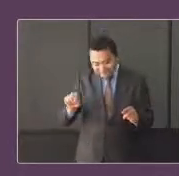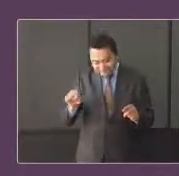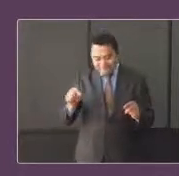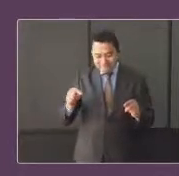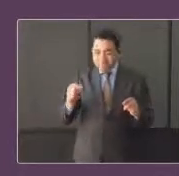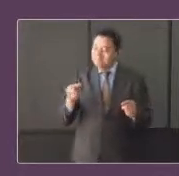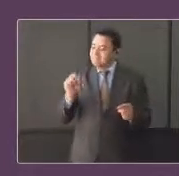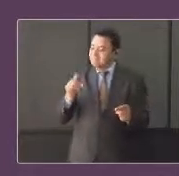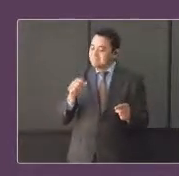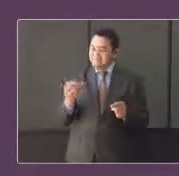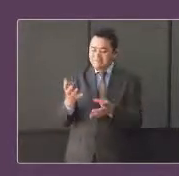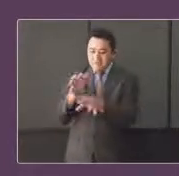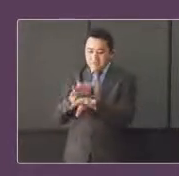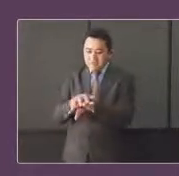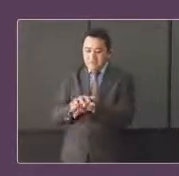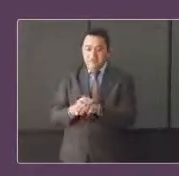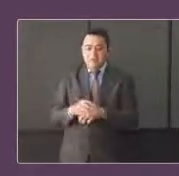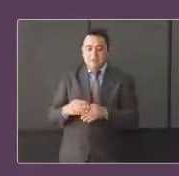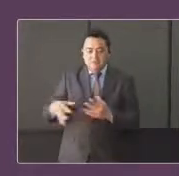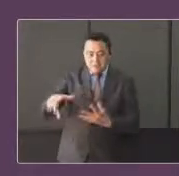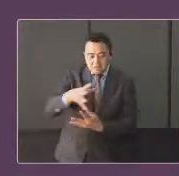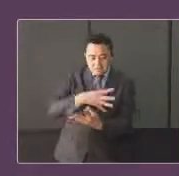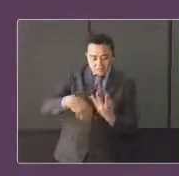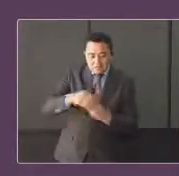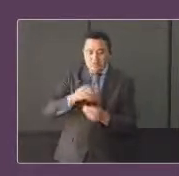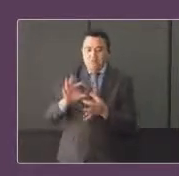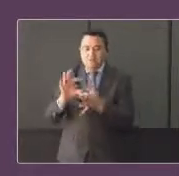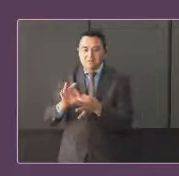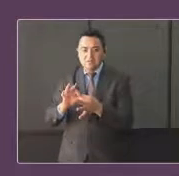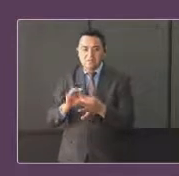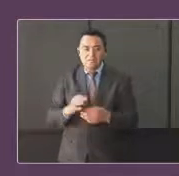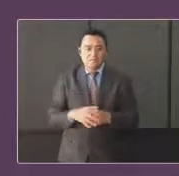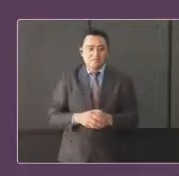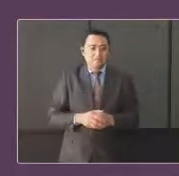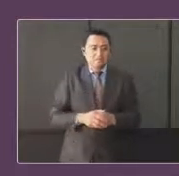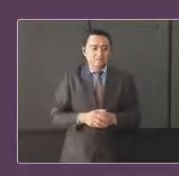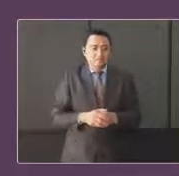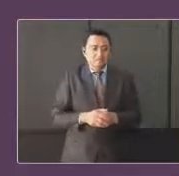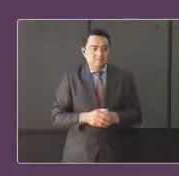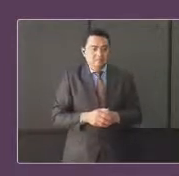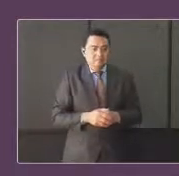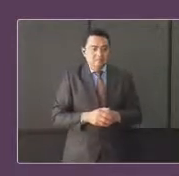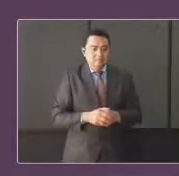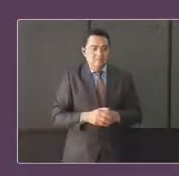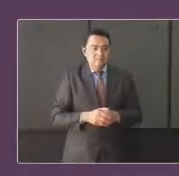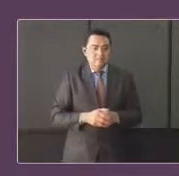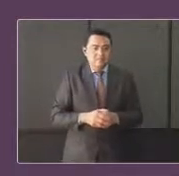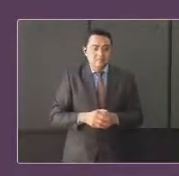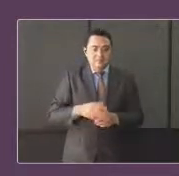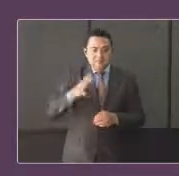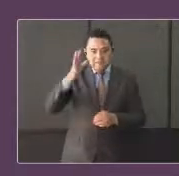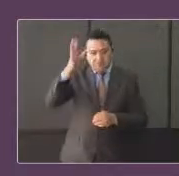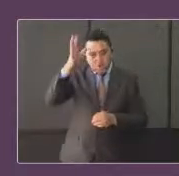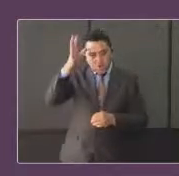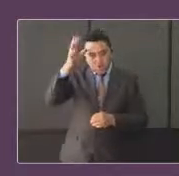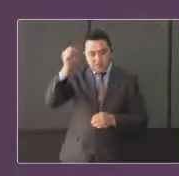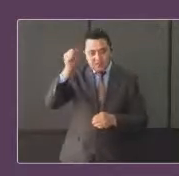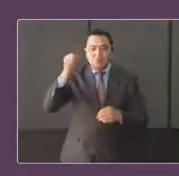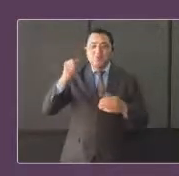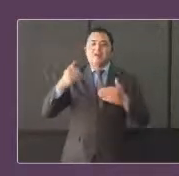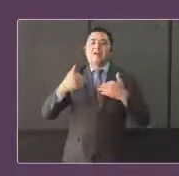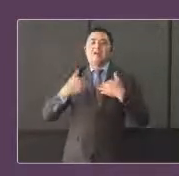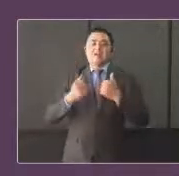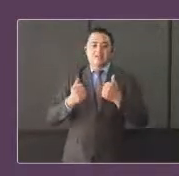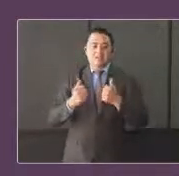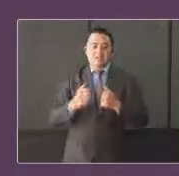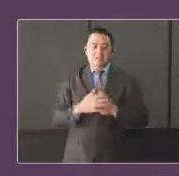mere idea of talking about a neighbor is a formula, is a word of integration, and it flows with the